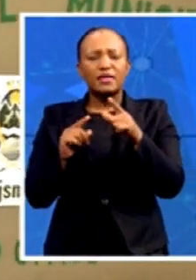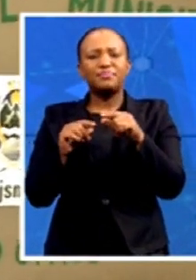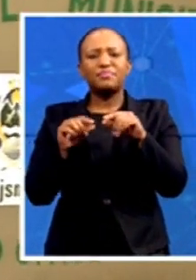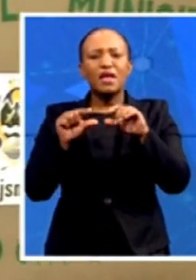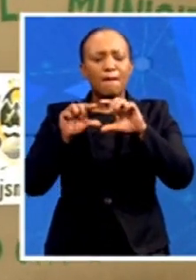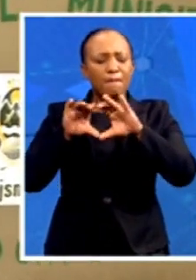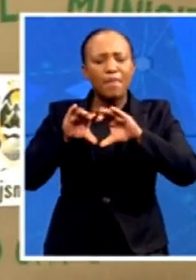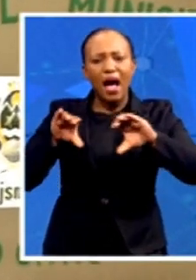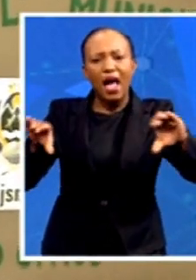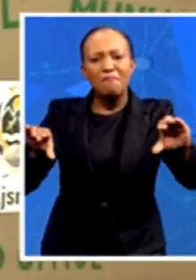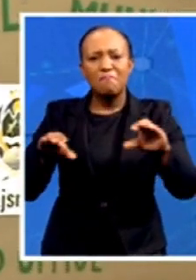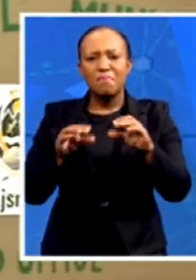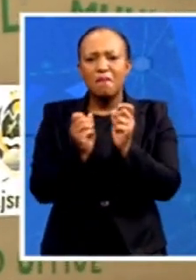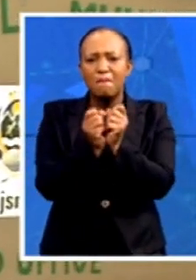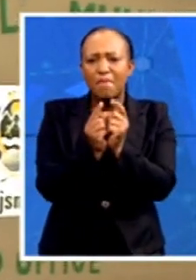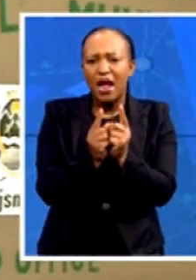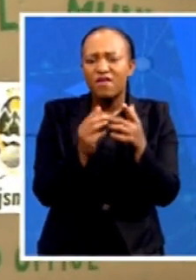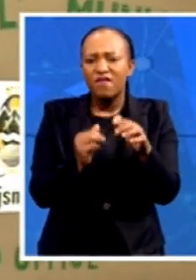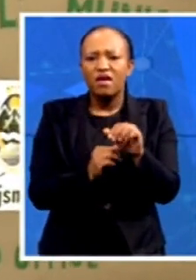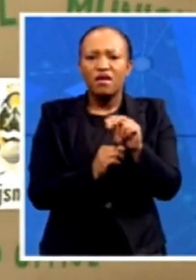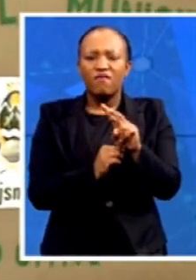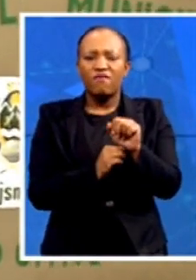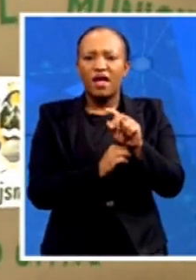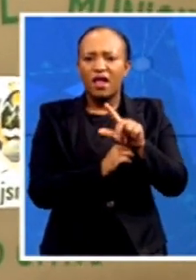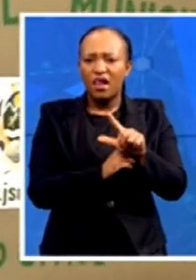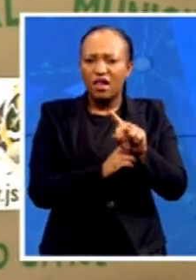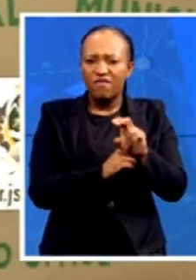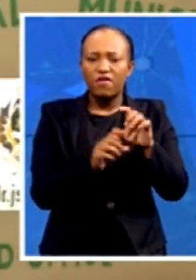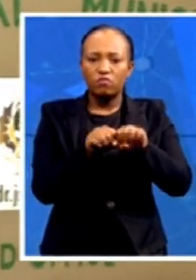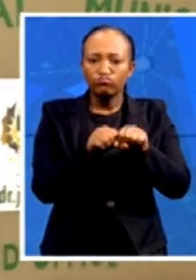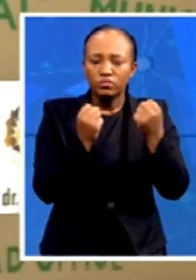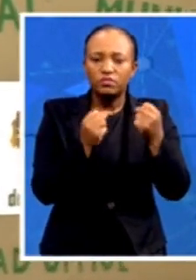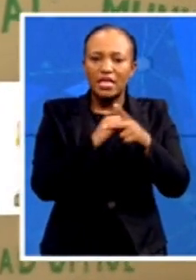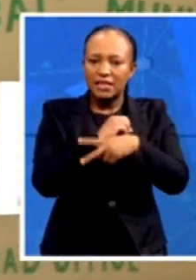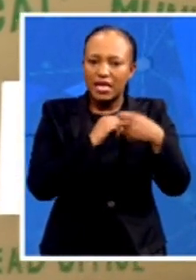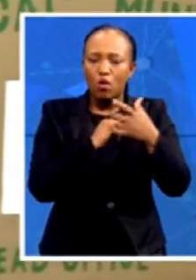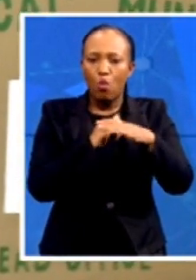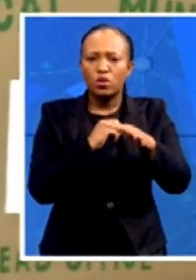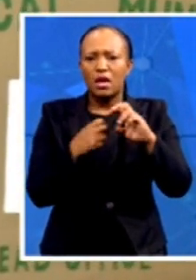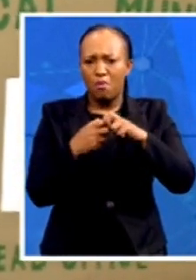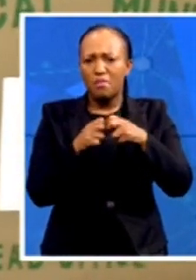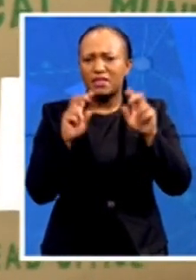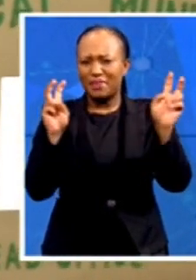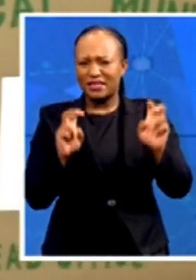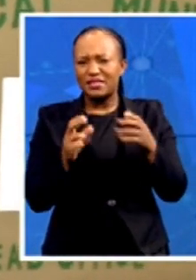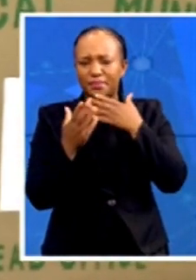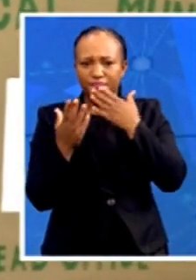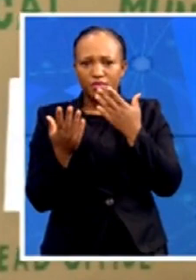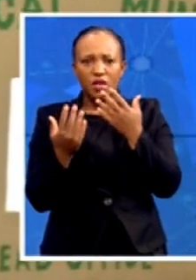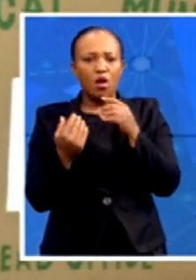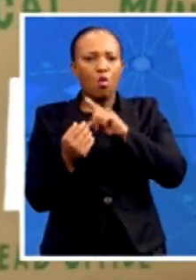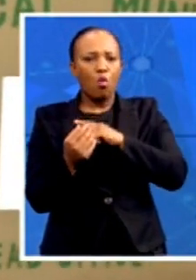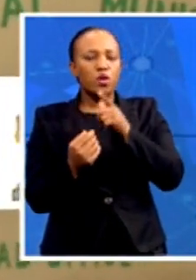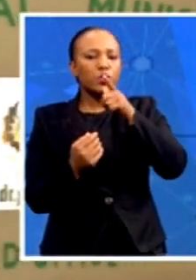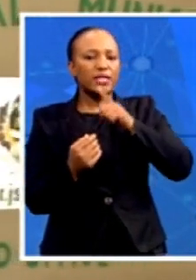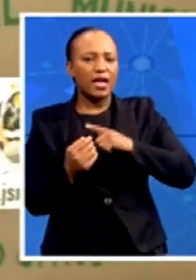water, cables of electricity. So that's a problem, because if you tell us now that there's an electricity theft,